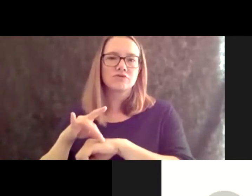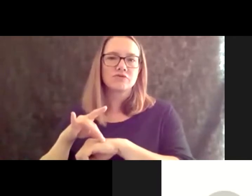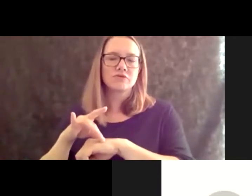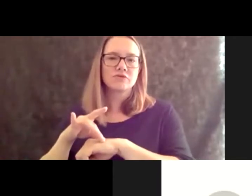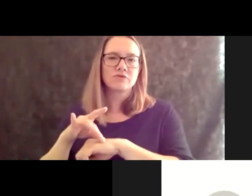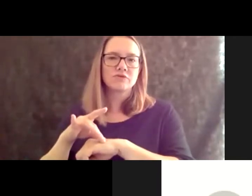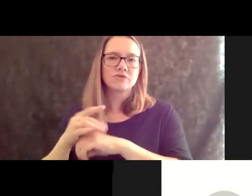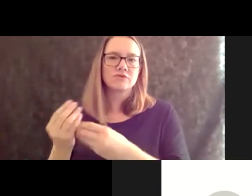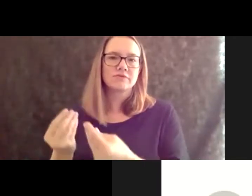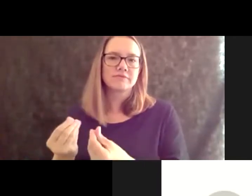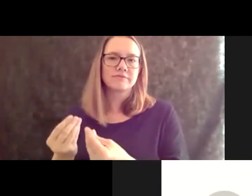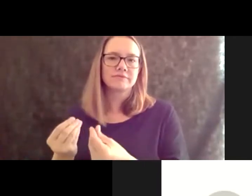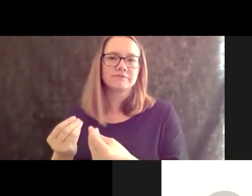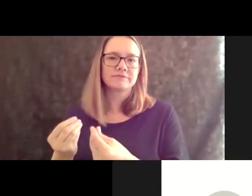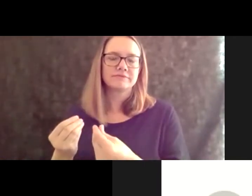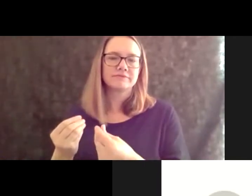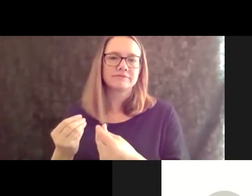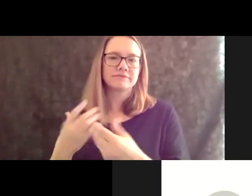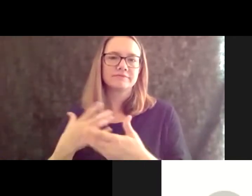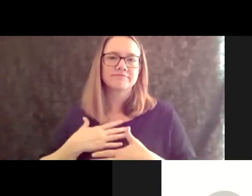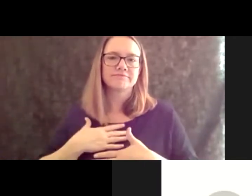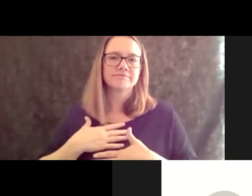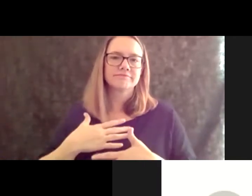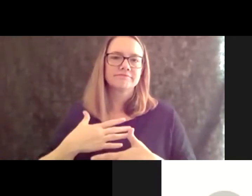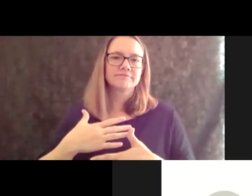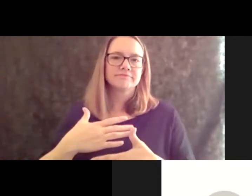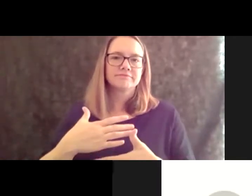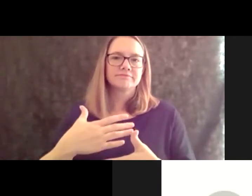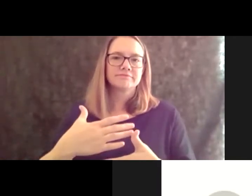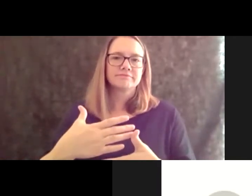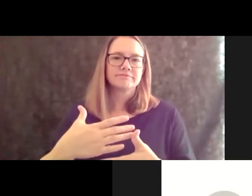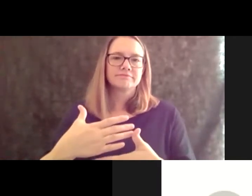And let's breathe into that as well.